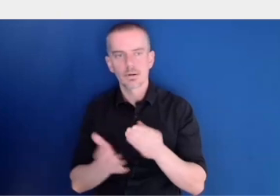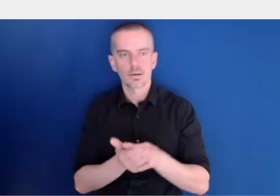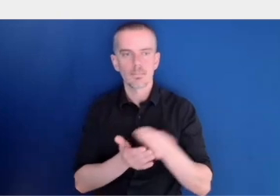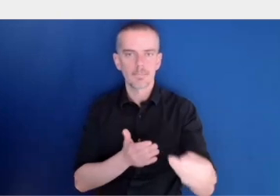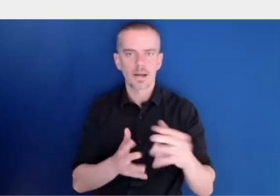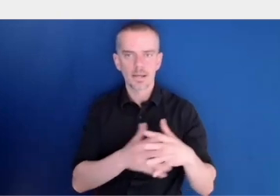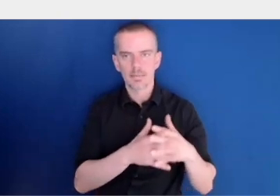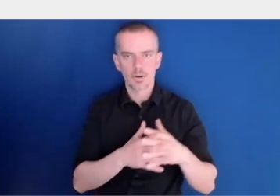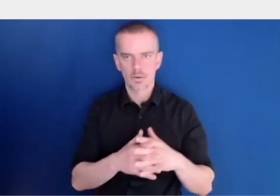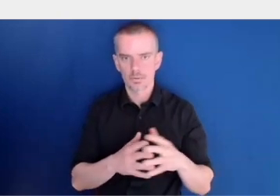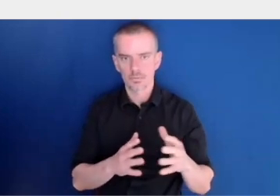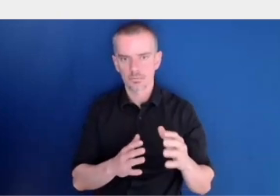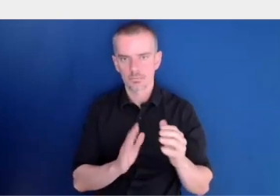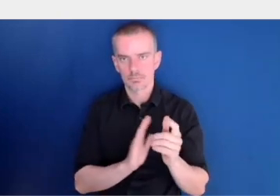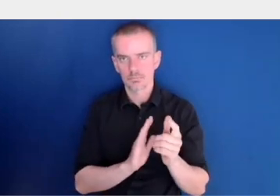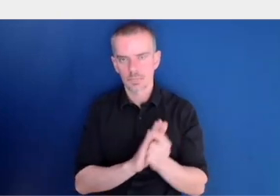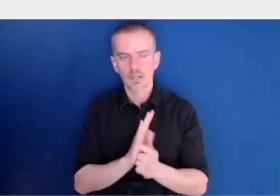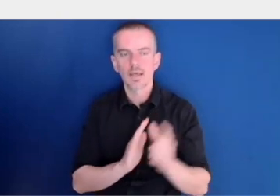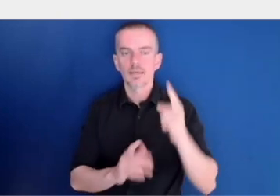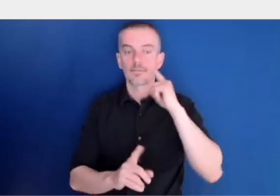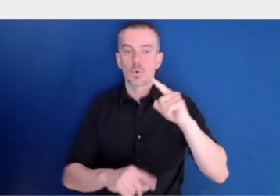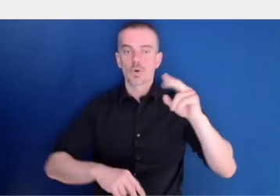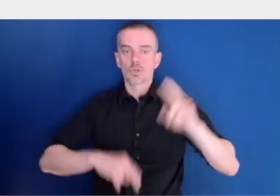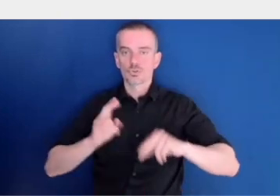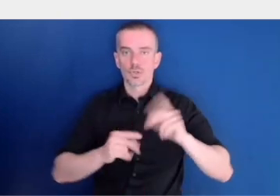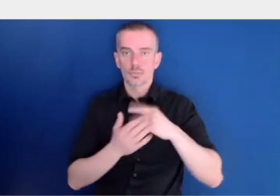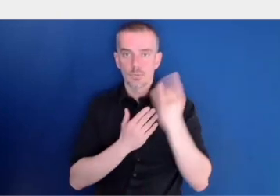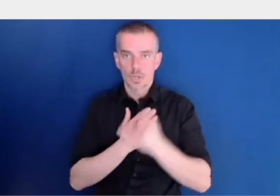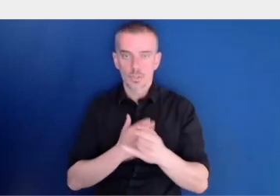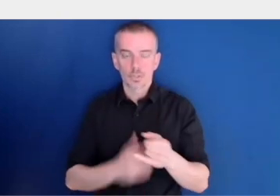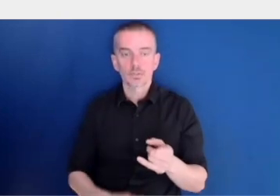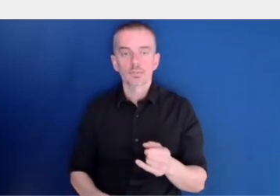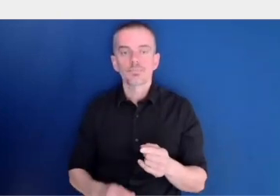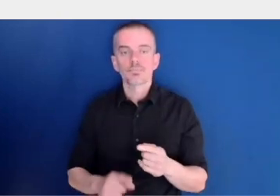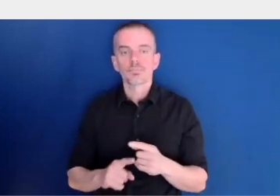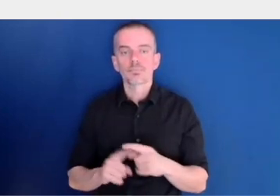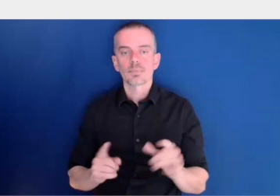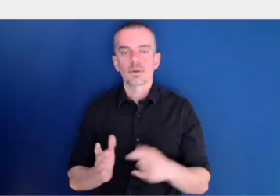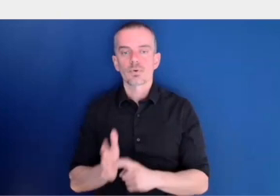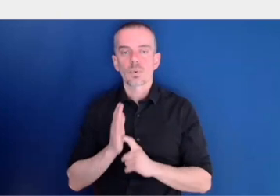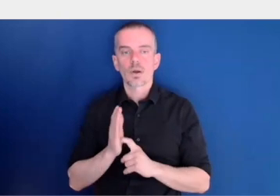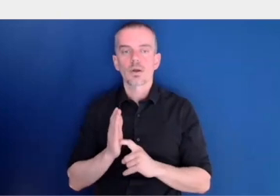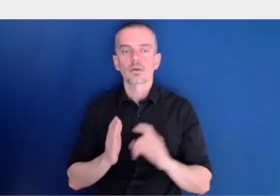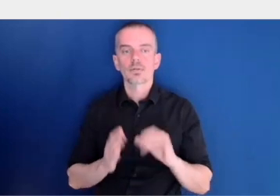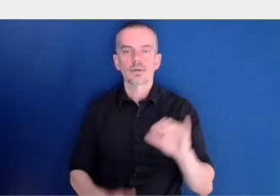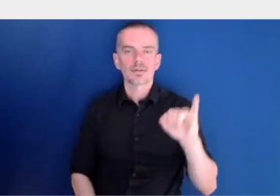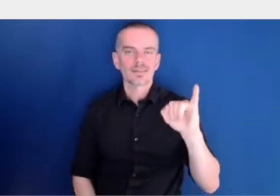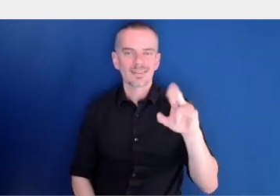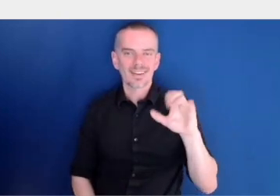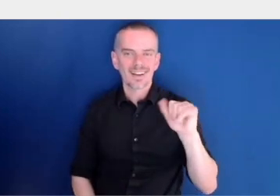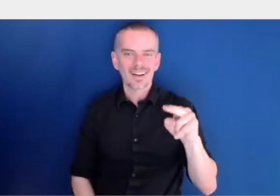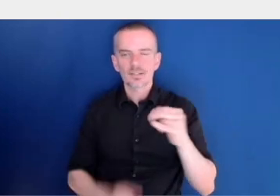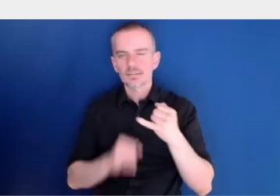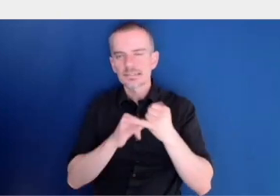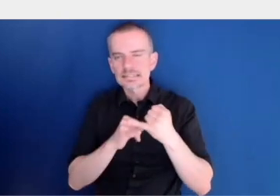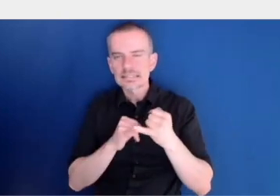is mostly, for construction, or this is for construction projects, but it requires that iron, steel